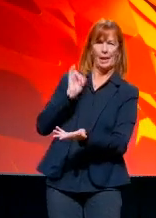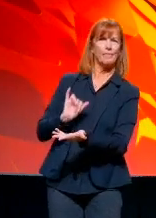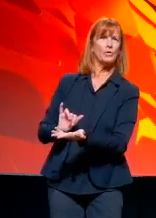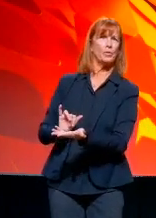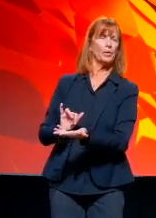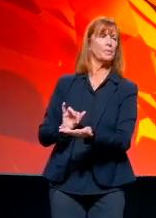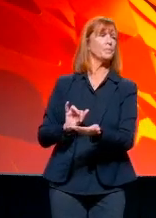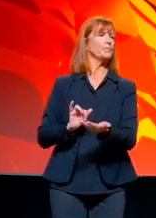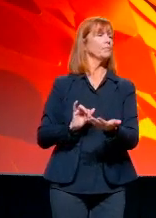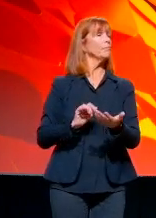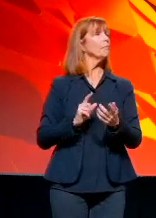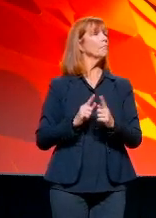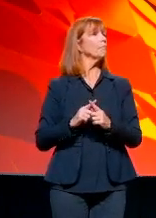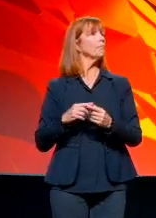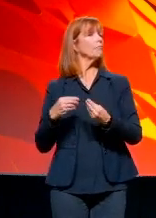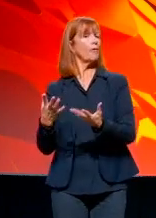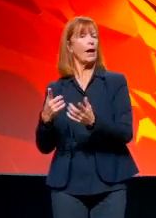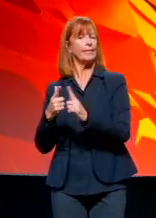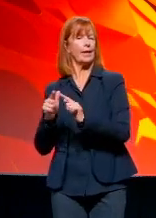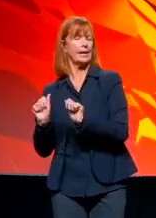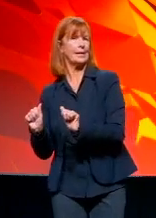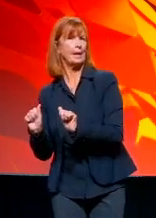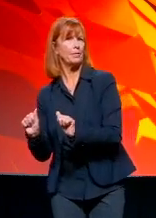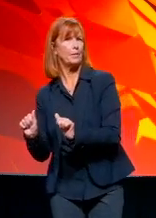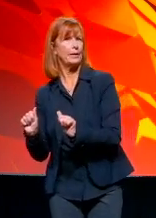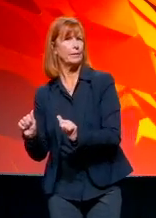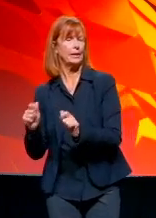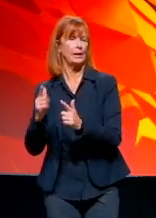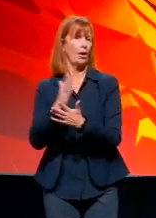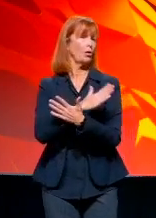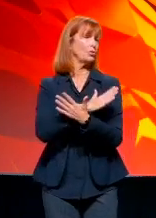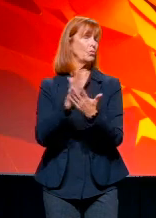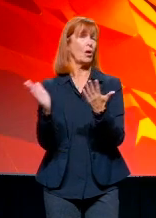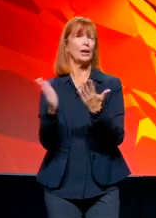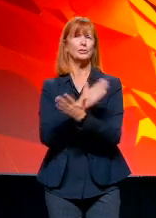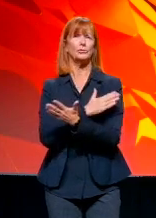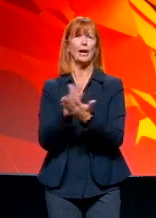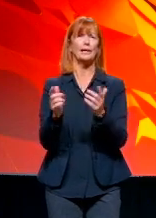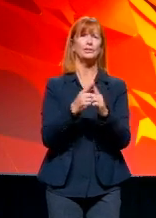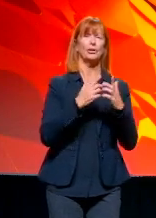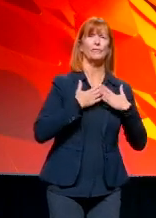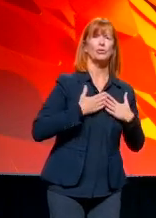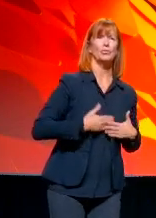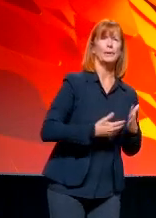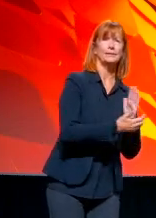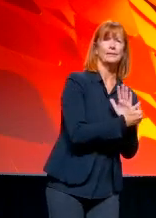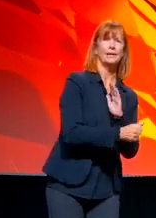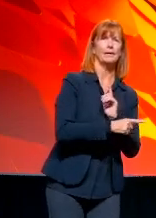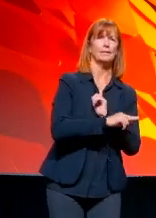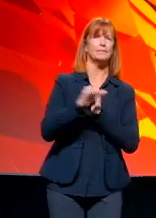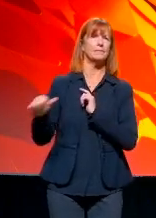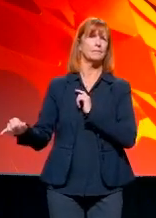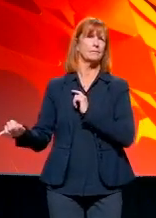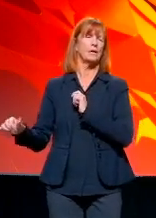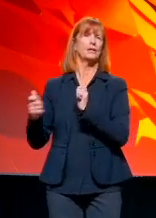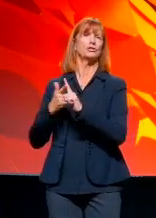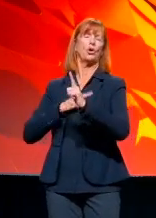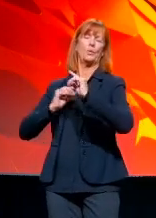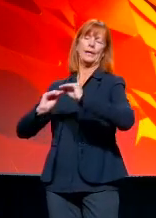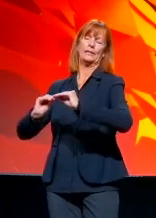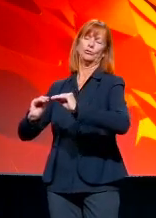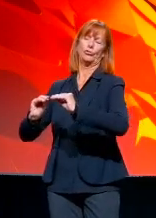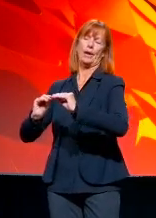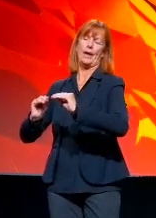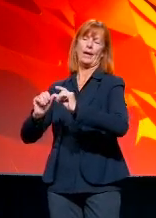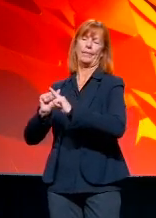the capability, the versatility to perform a wide range of tasks in human-centered environments, and so that we can train a model